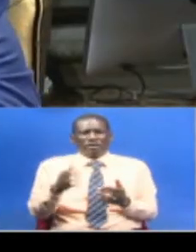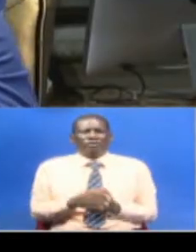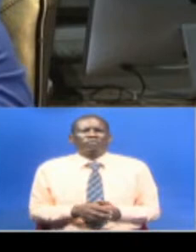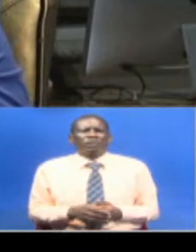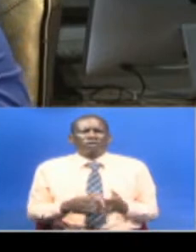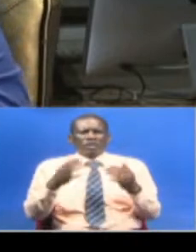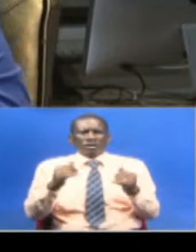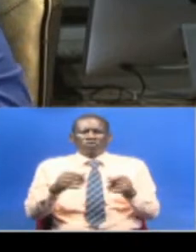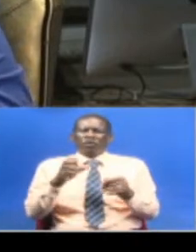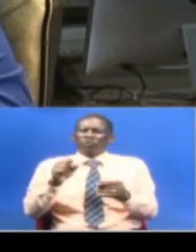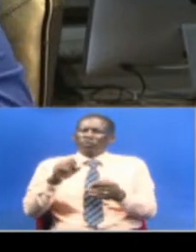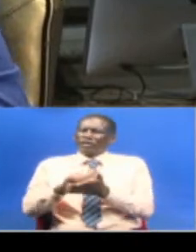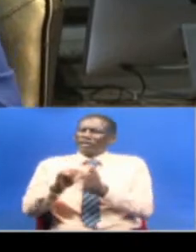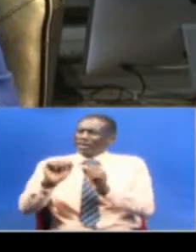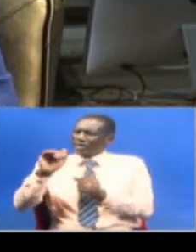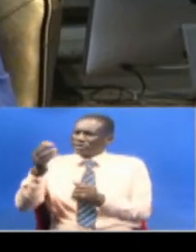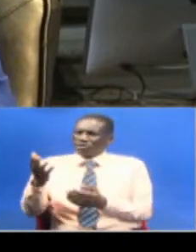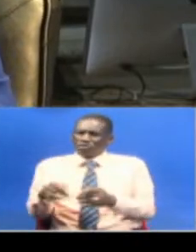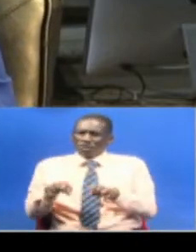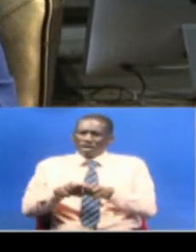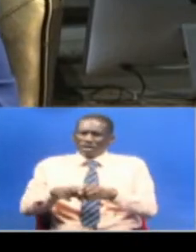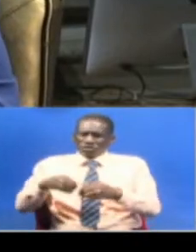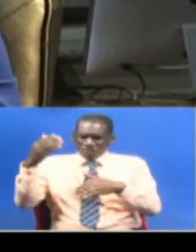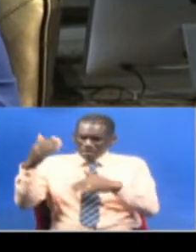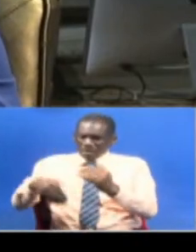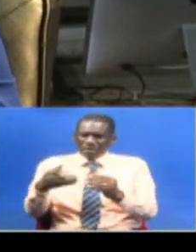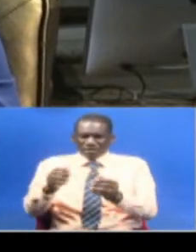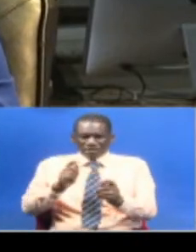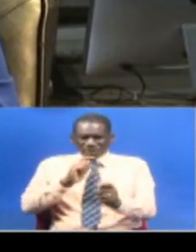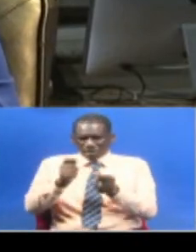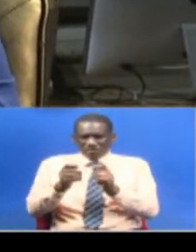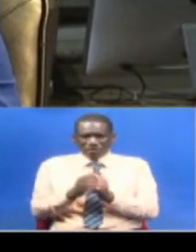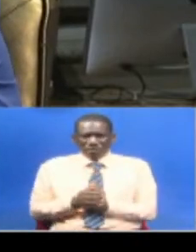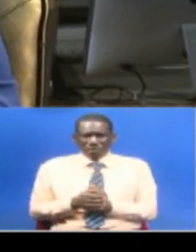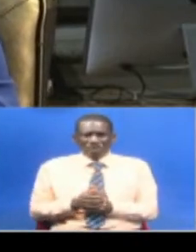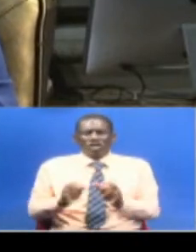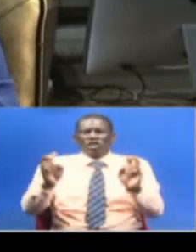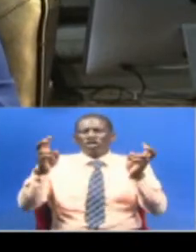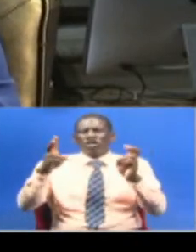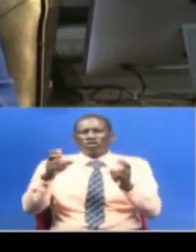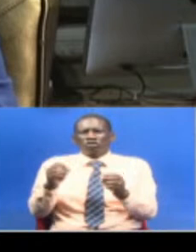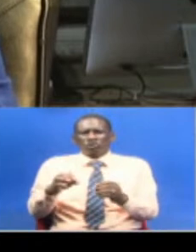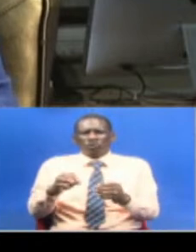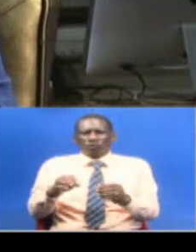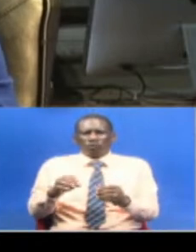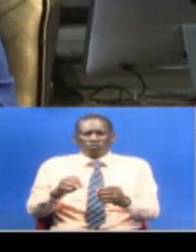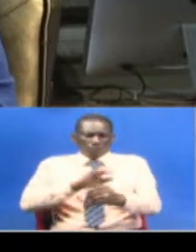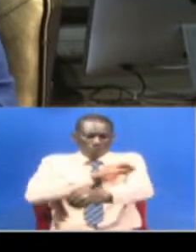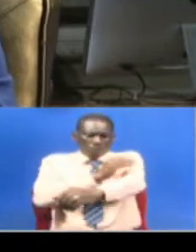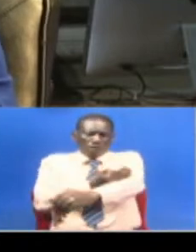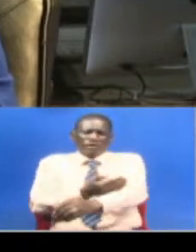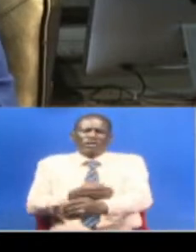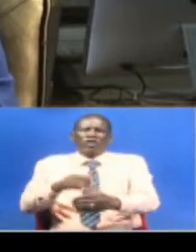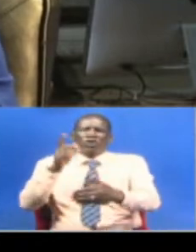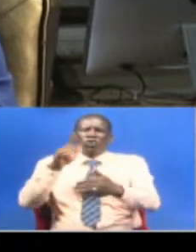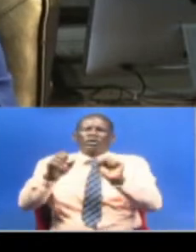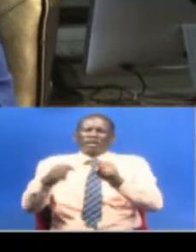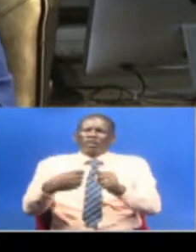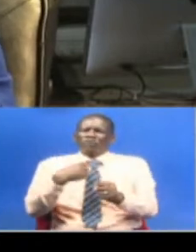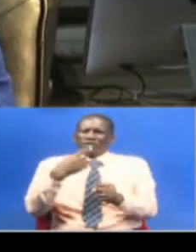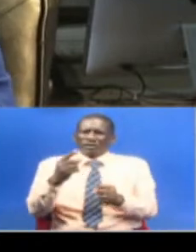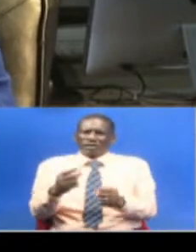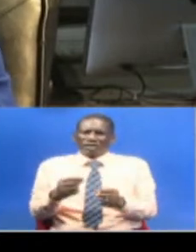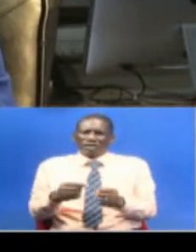that I ask, as we come to a close, on matters jurisprudence, what then can we say